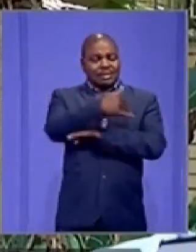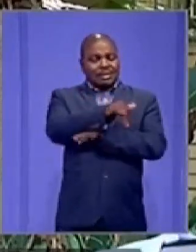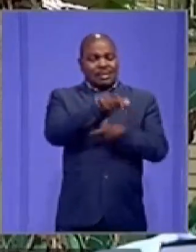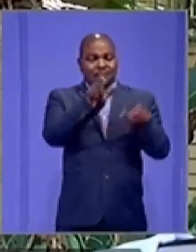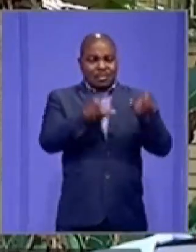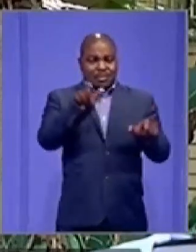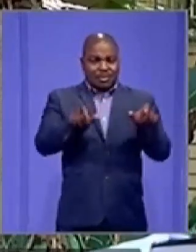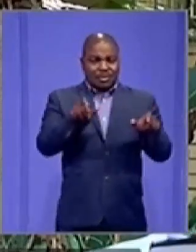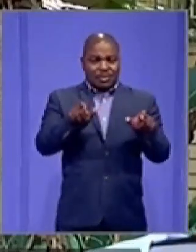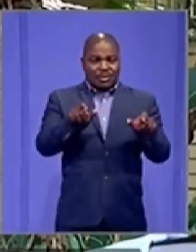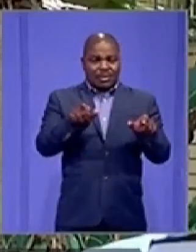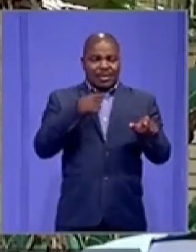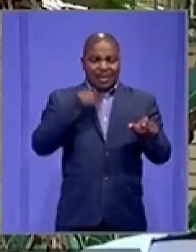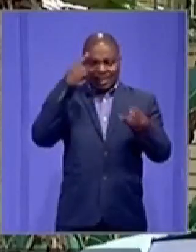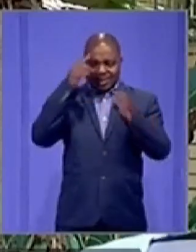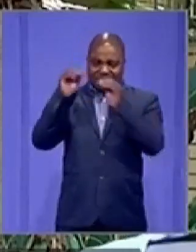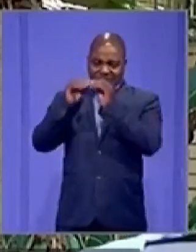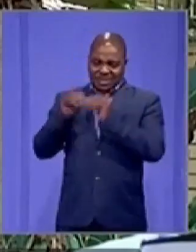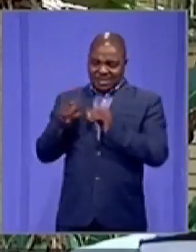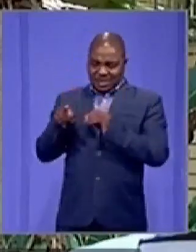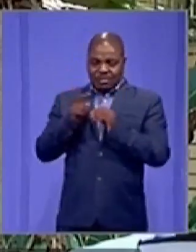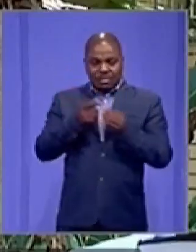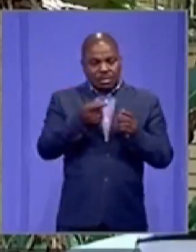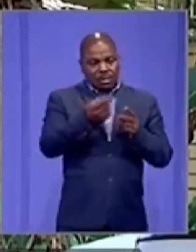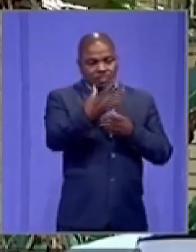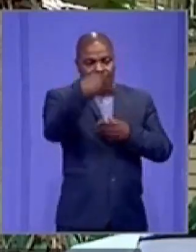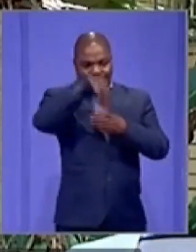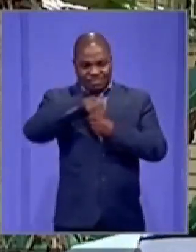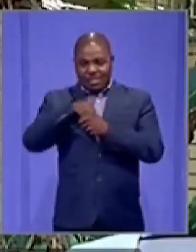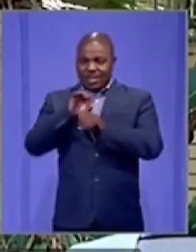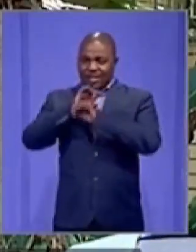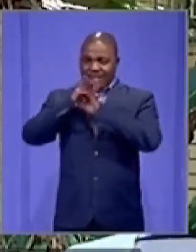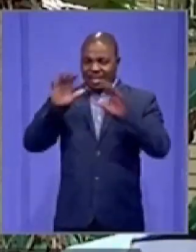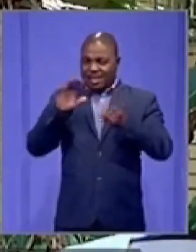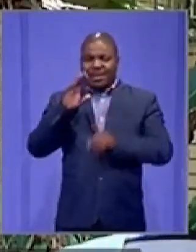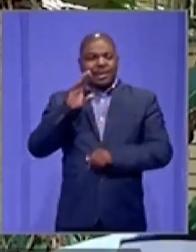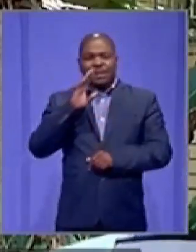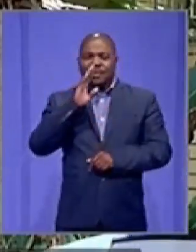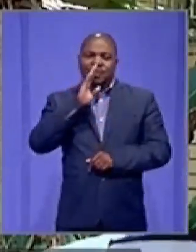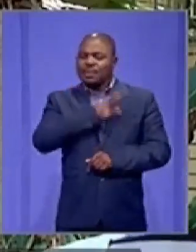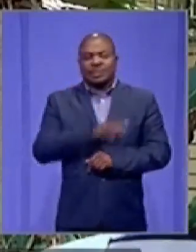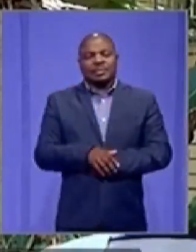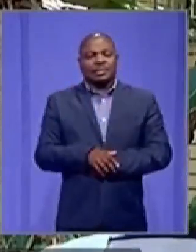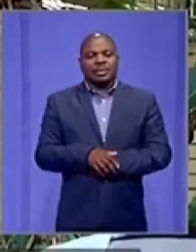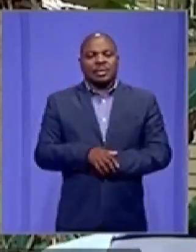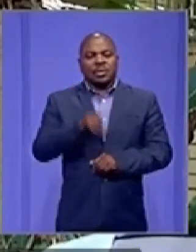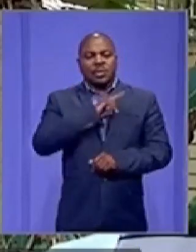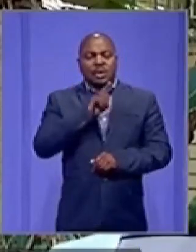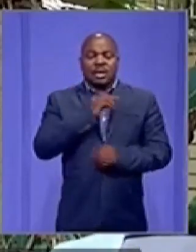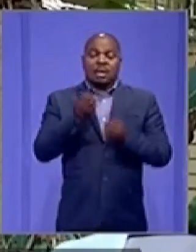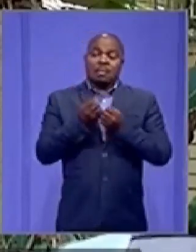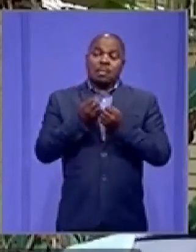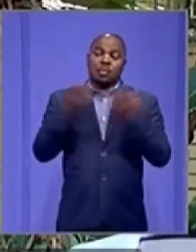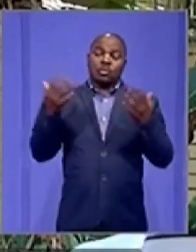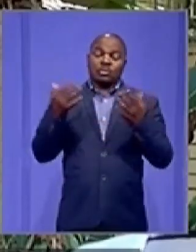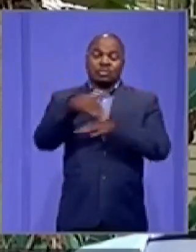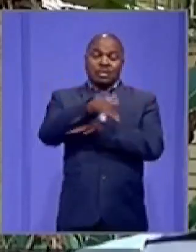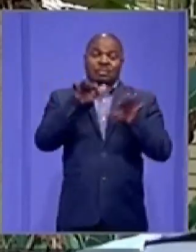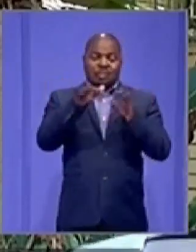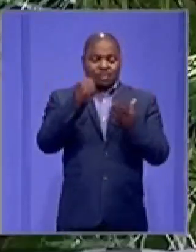nationals census ke nahana ya ba capture ho hlakisa hantle hore most of them they